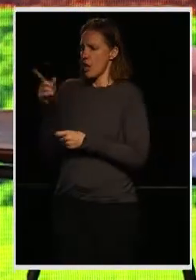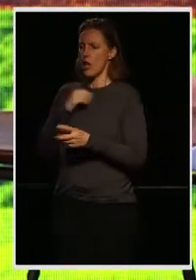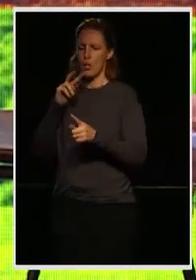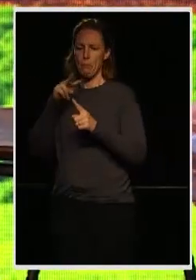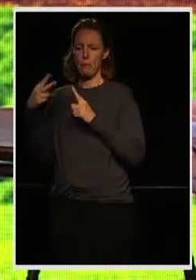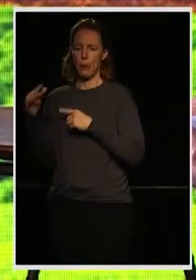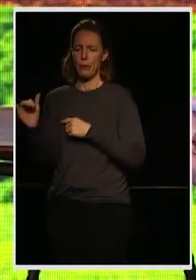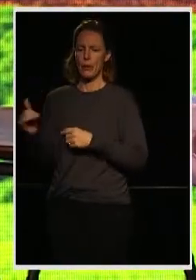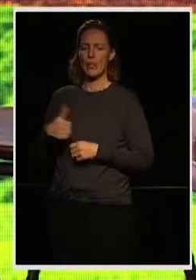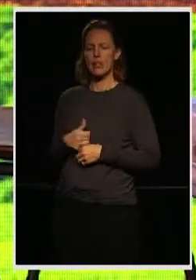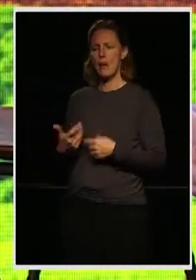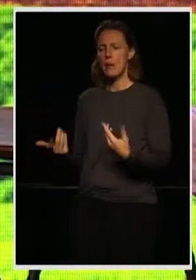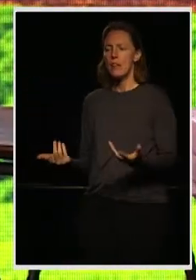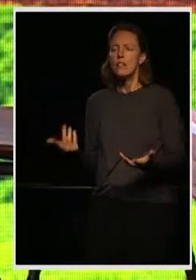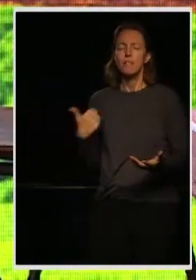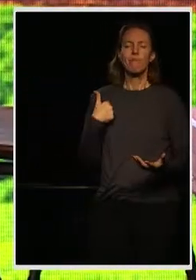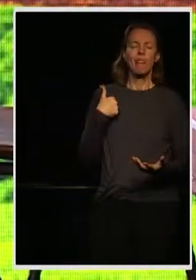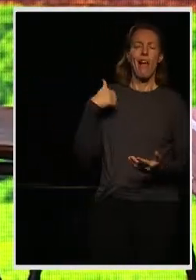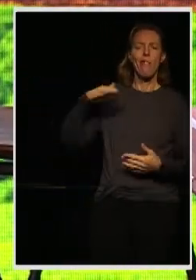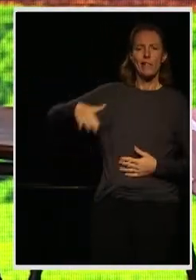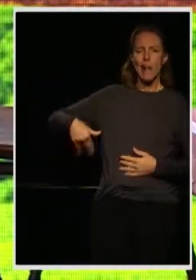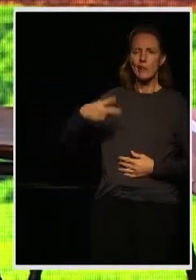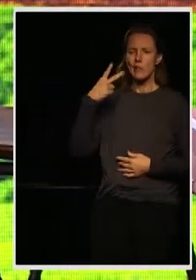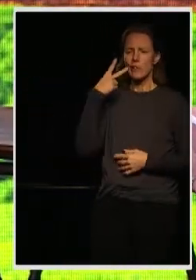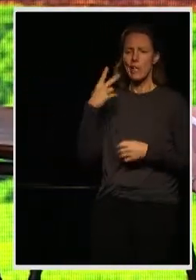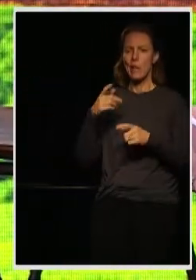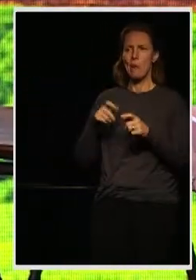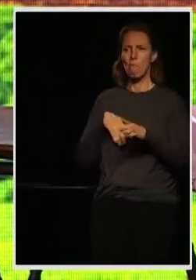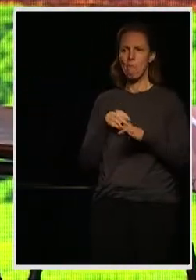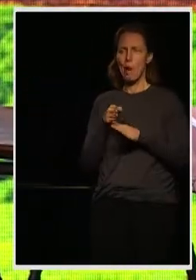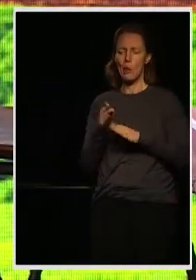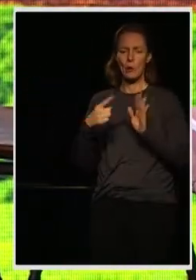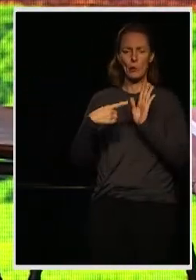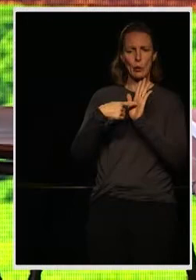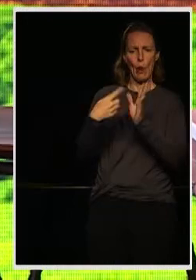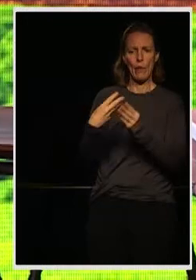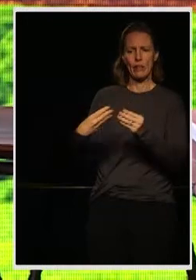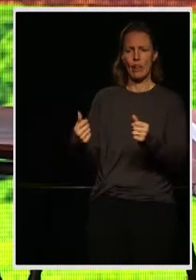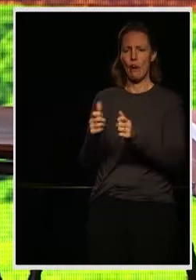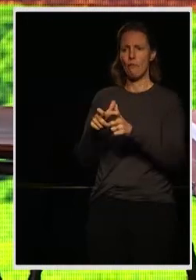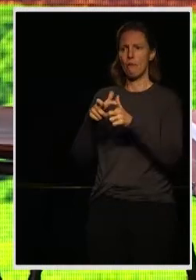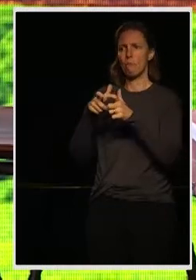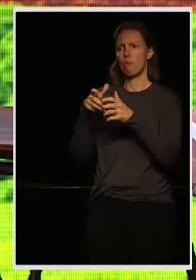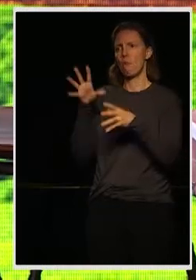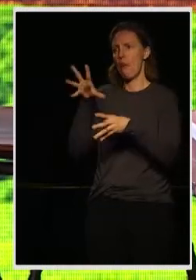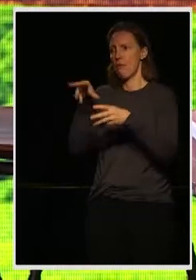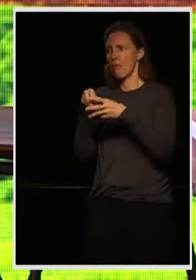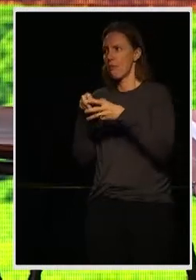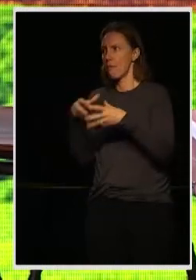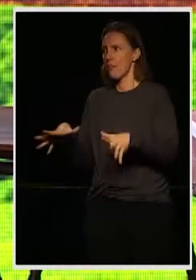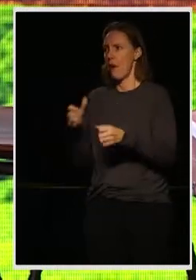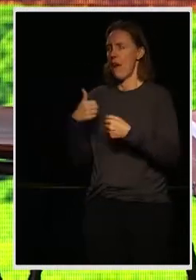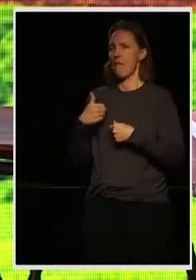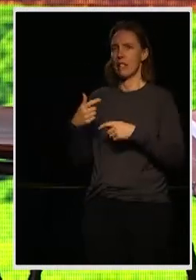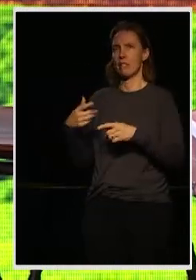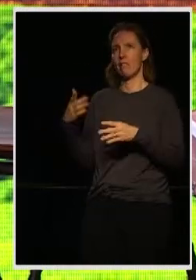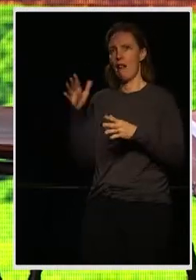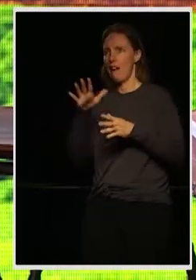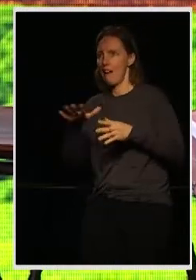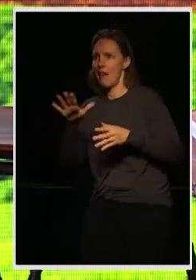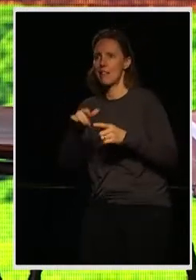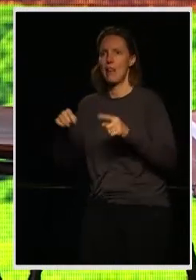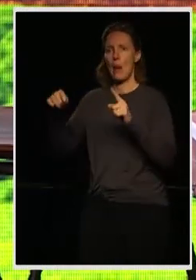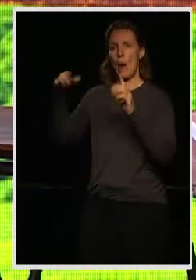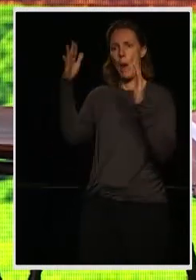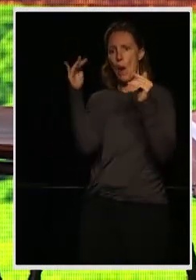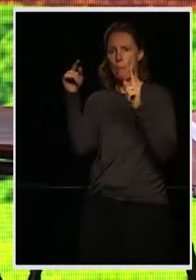you know, I'm yet to see a major challenge solved without a decent amount of hope and optimism, number one. I think there's a good way to fail early, and that's